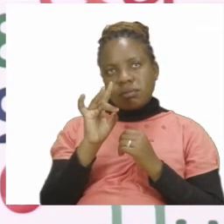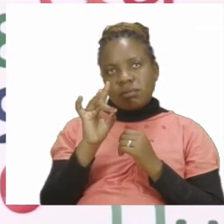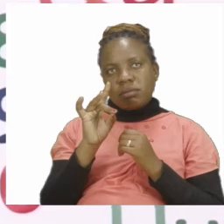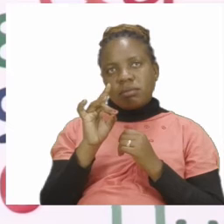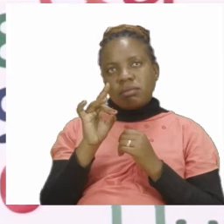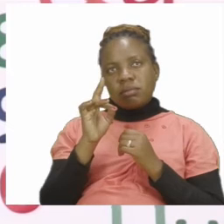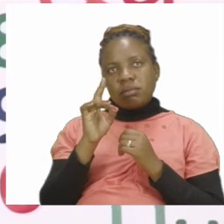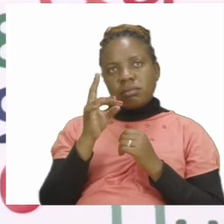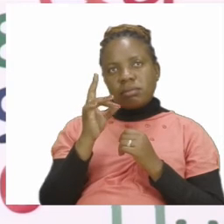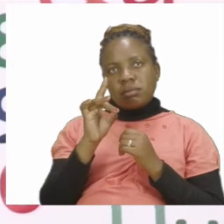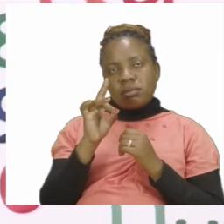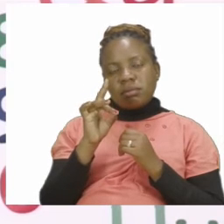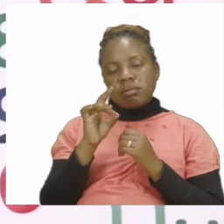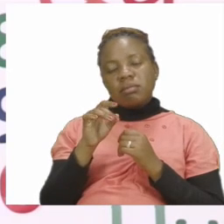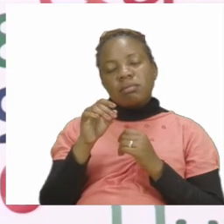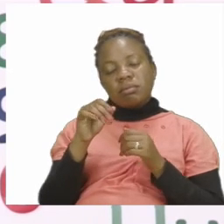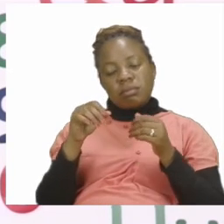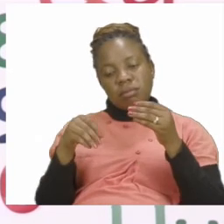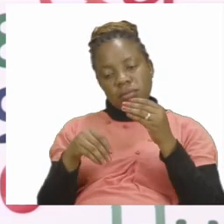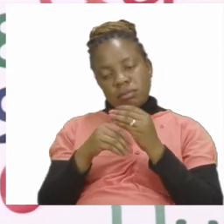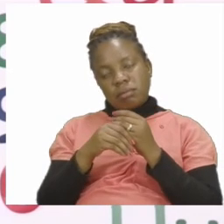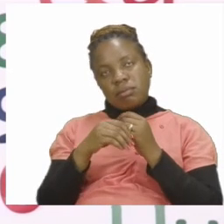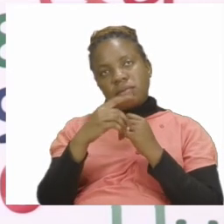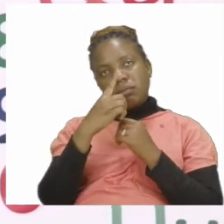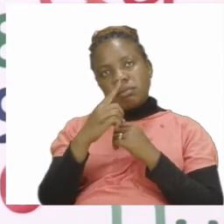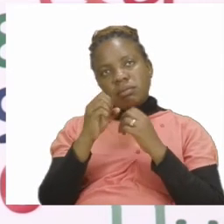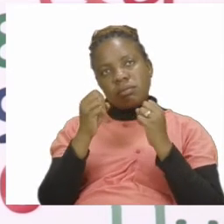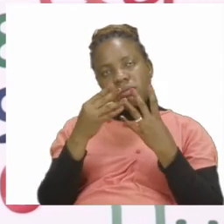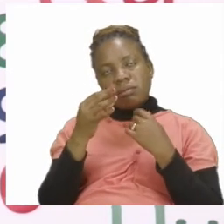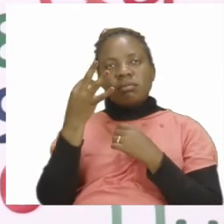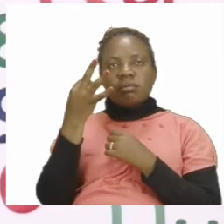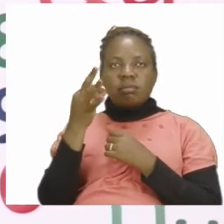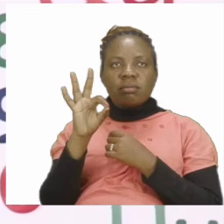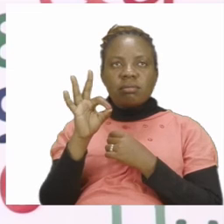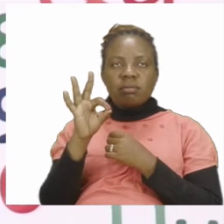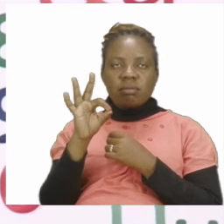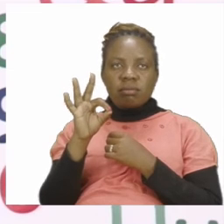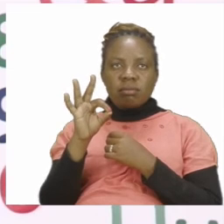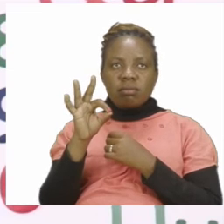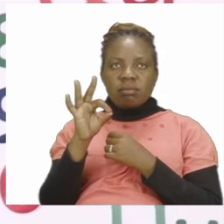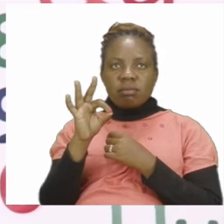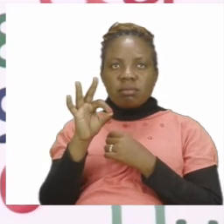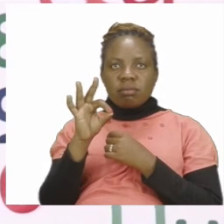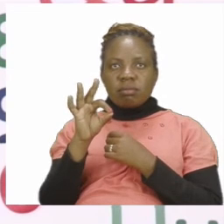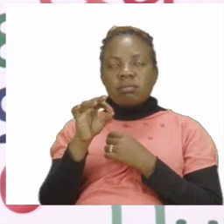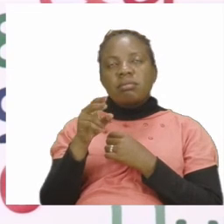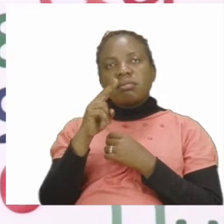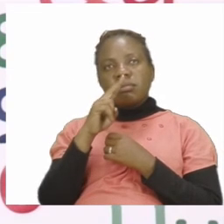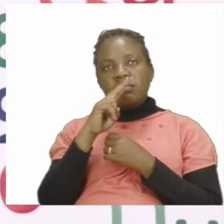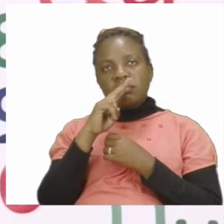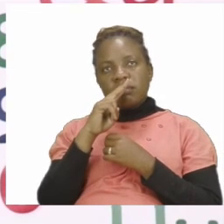everyone. 8 plus 1 is 9. So the answer here